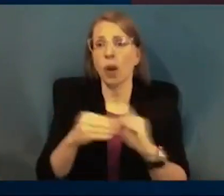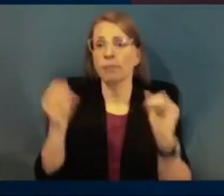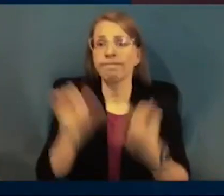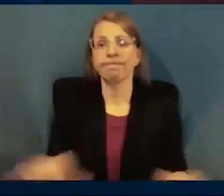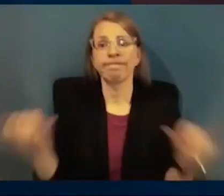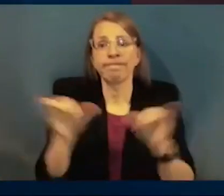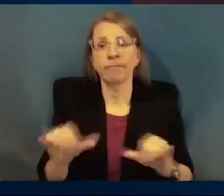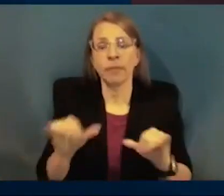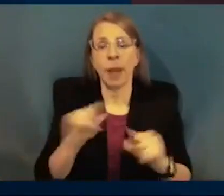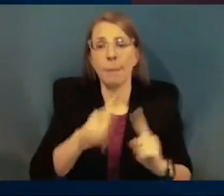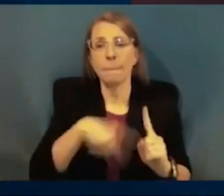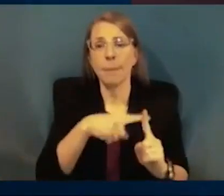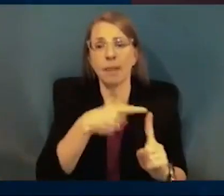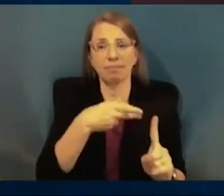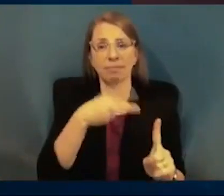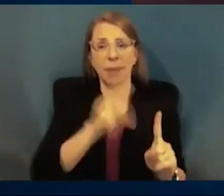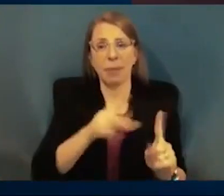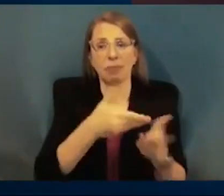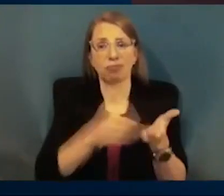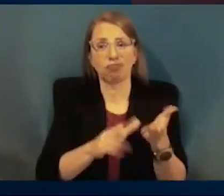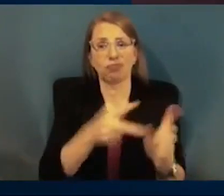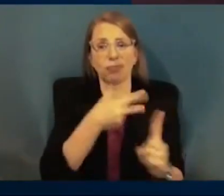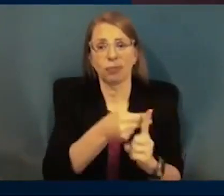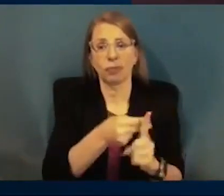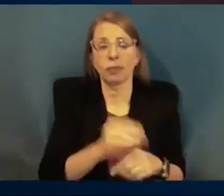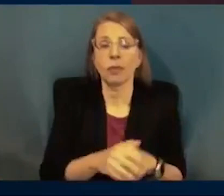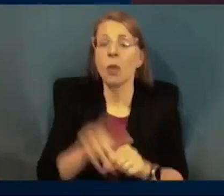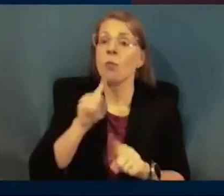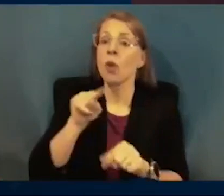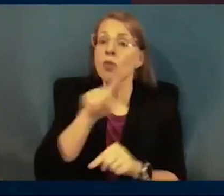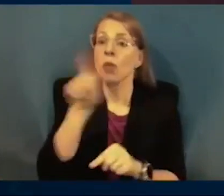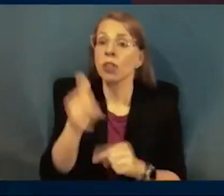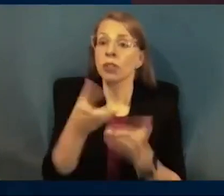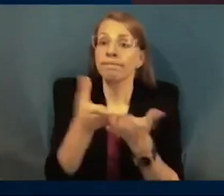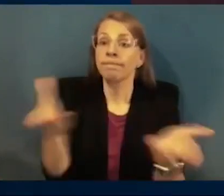folks. Let's get to some reporter questions. If we have any on the line, go ahead.